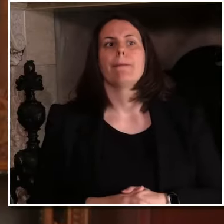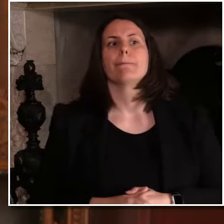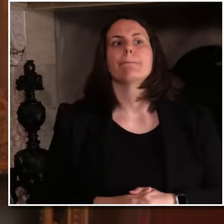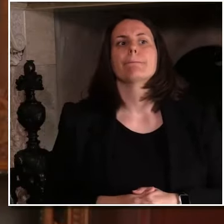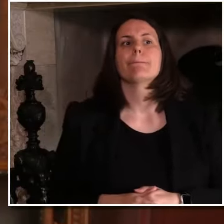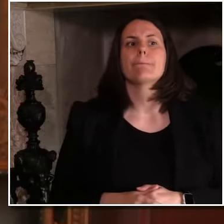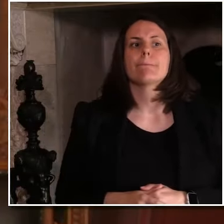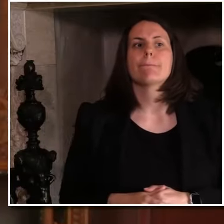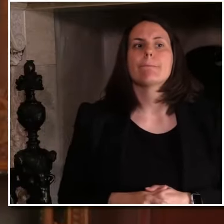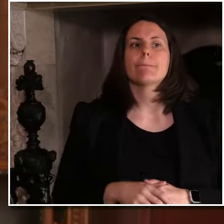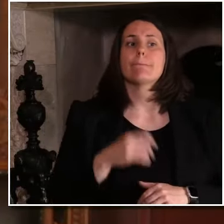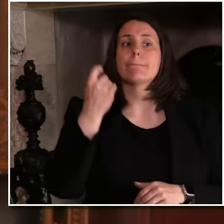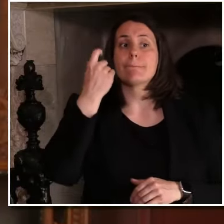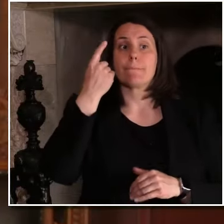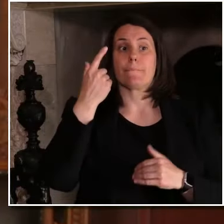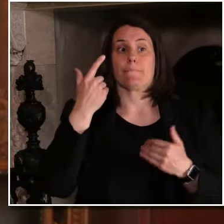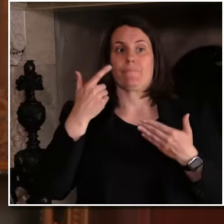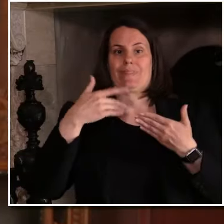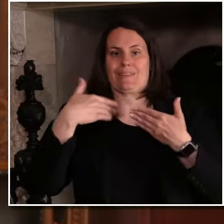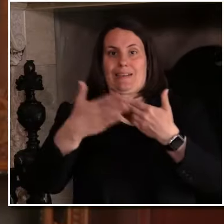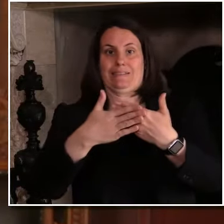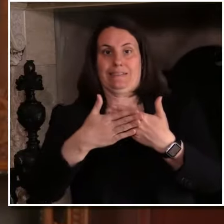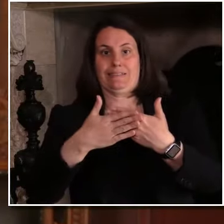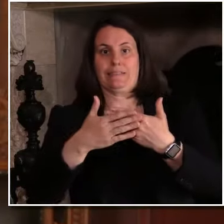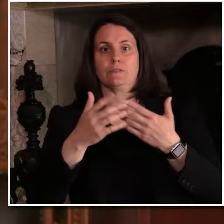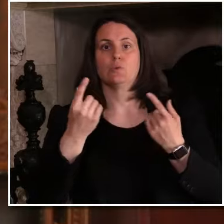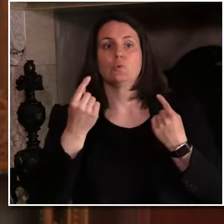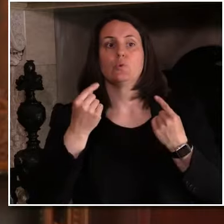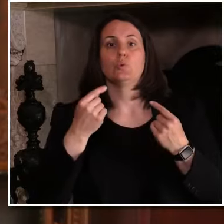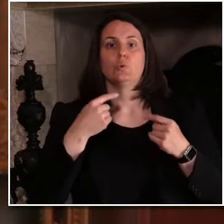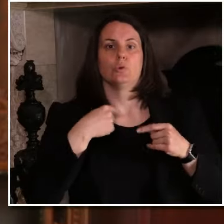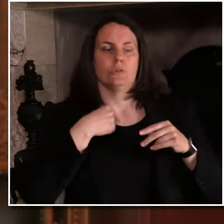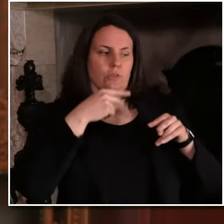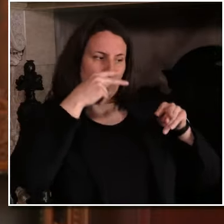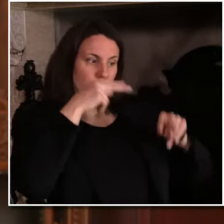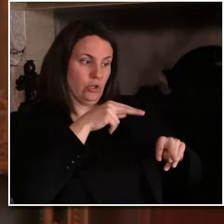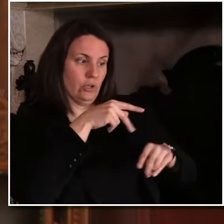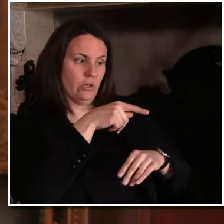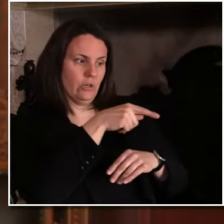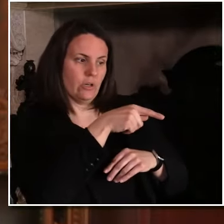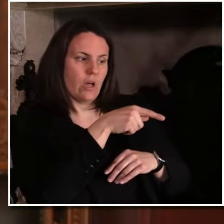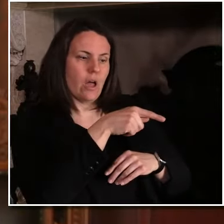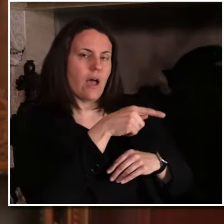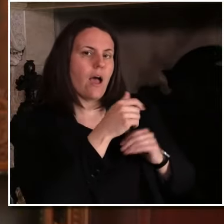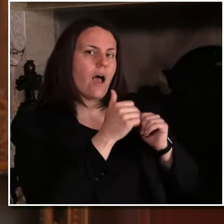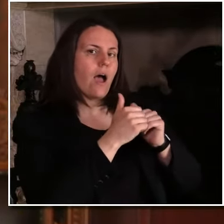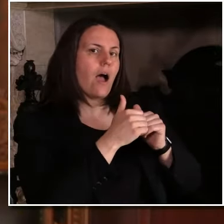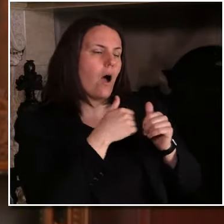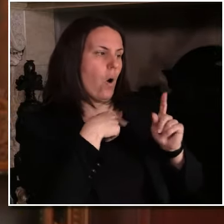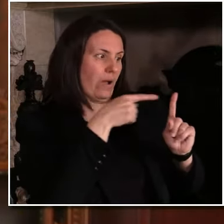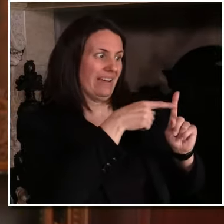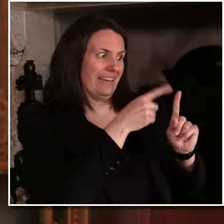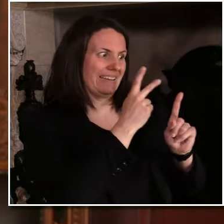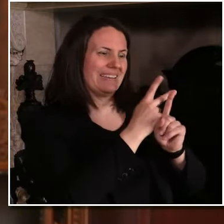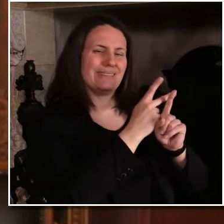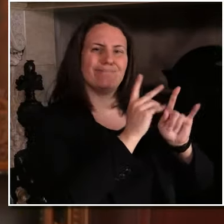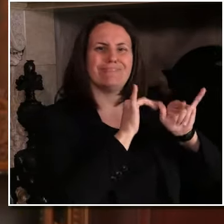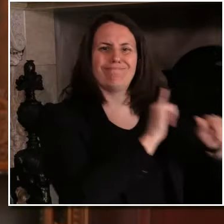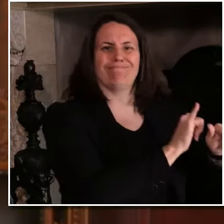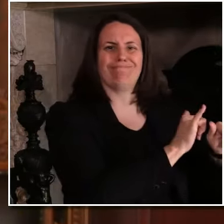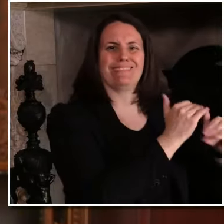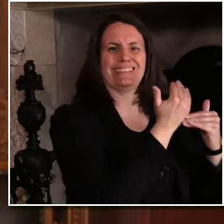of containing individual cases and really trying to get to 100% successful contact and supporting people